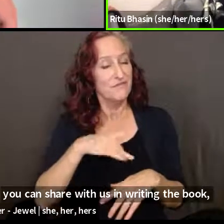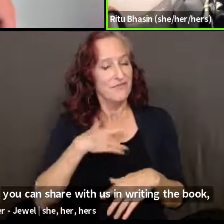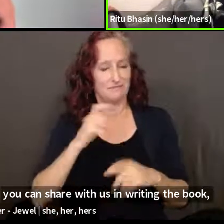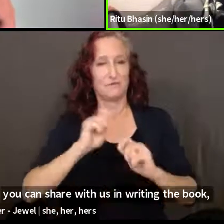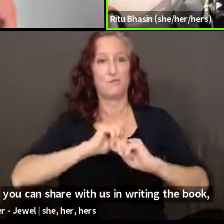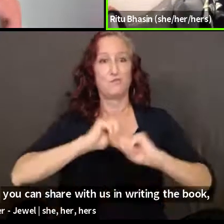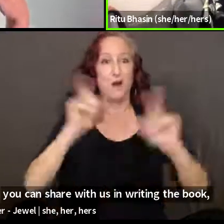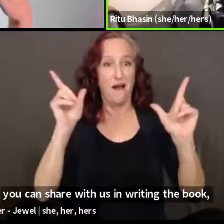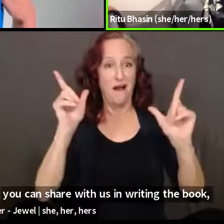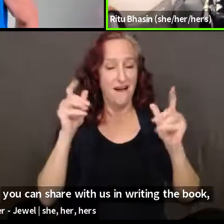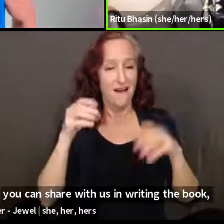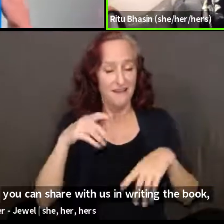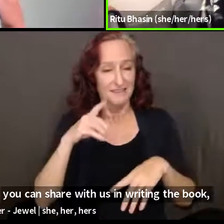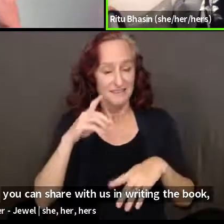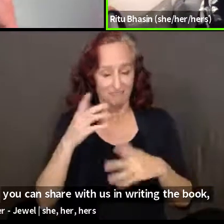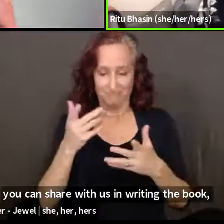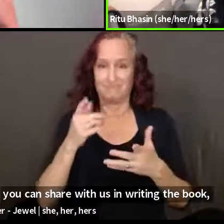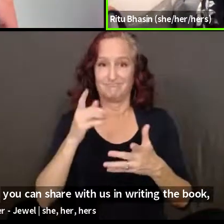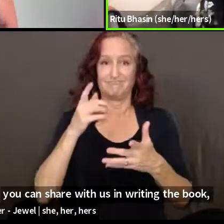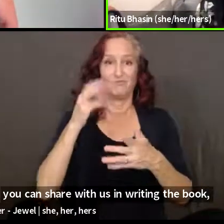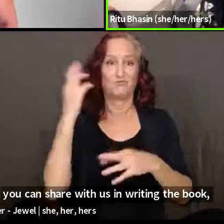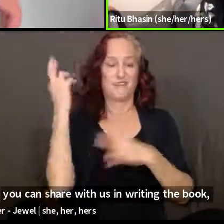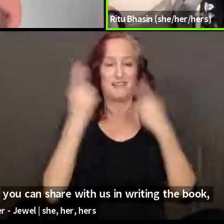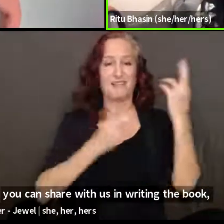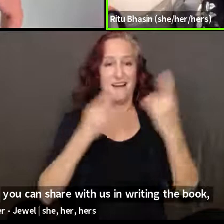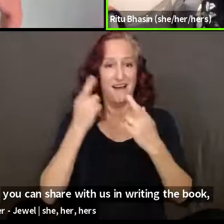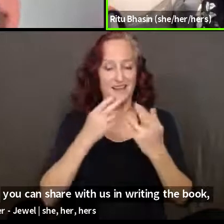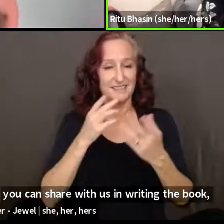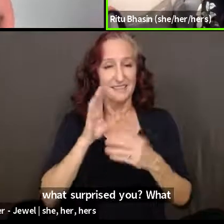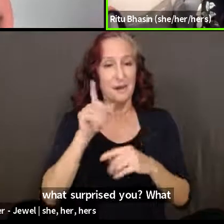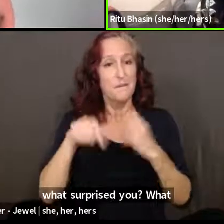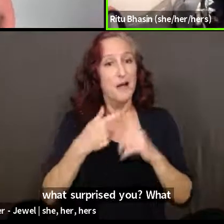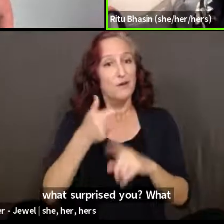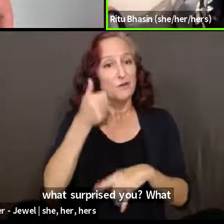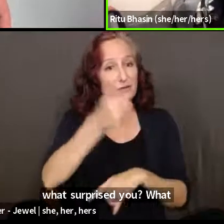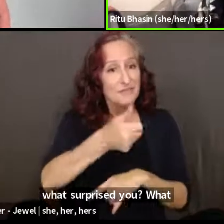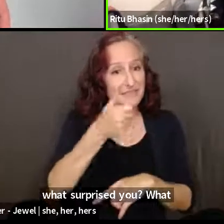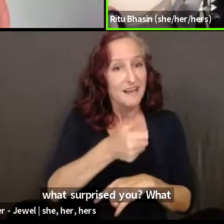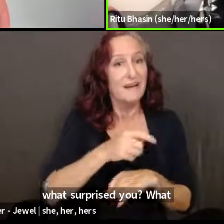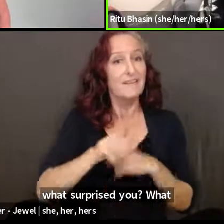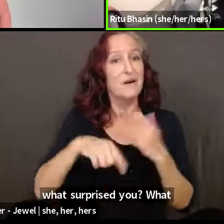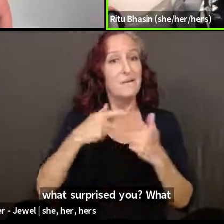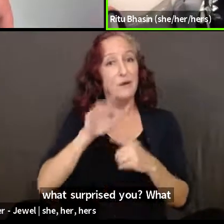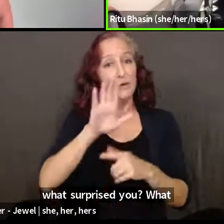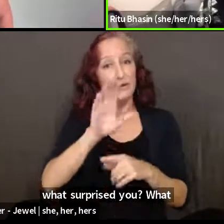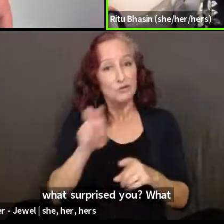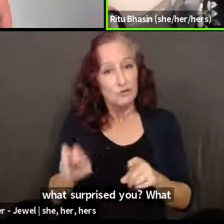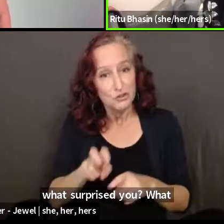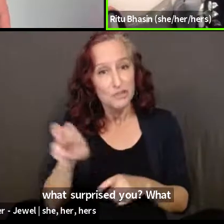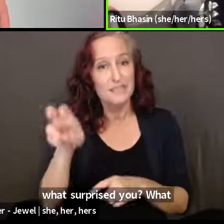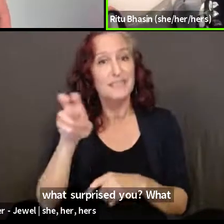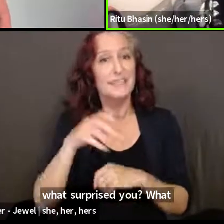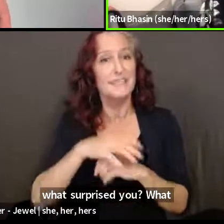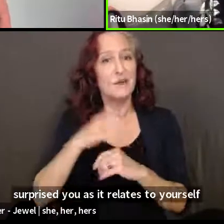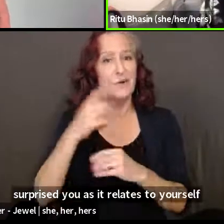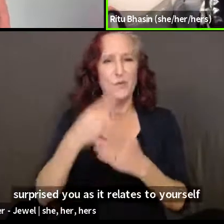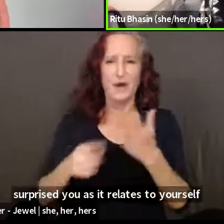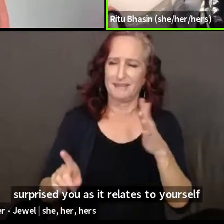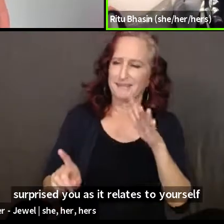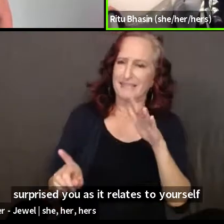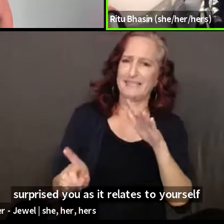to yourself and your journey? Are there things that happened that you didn't expect would and did transpire?